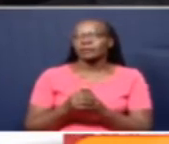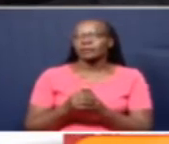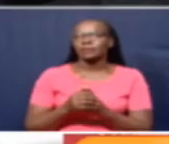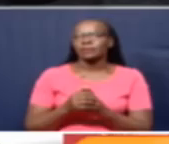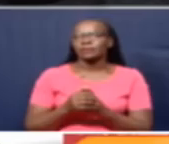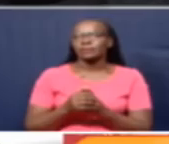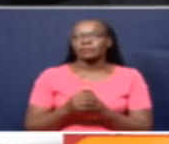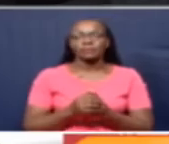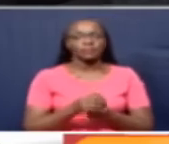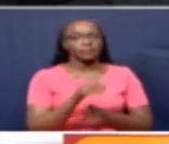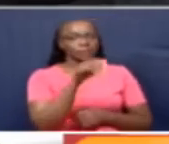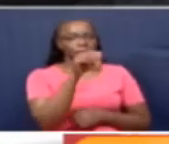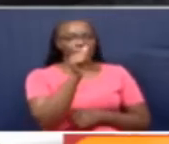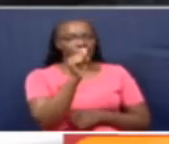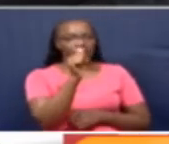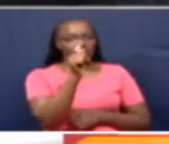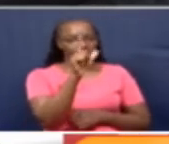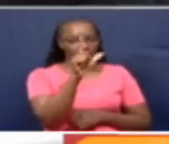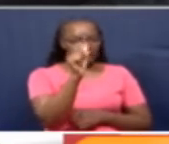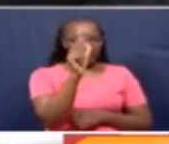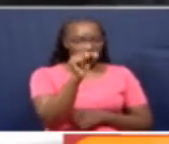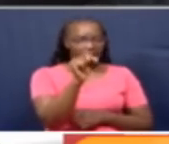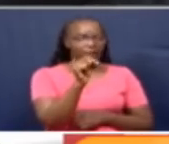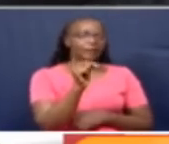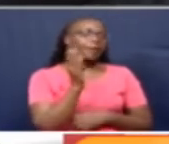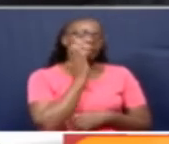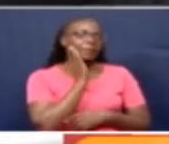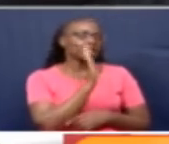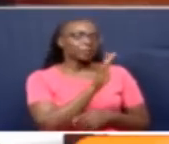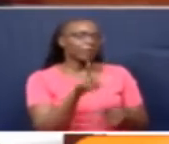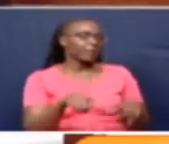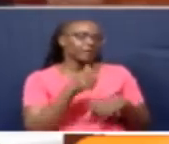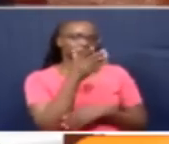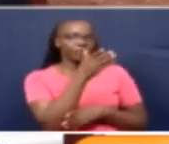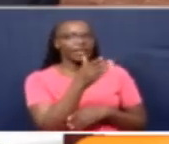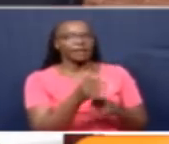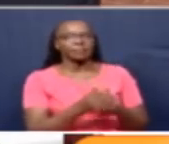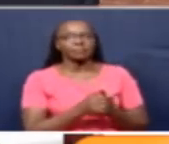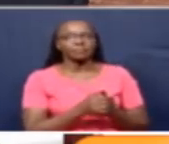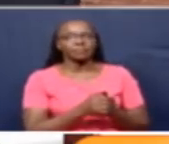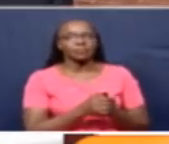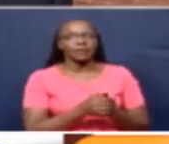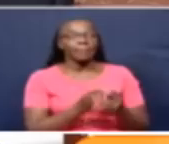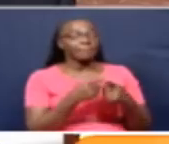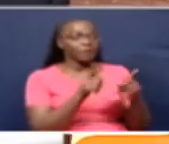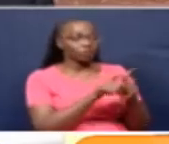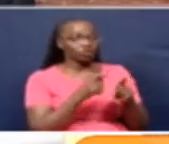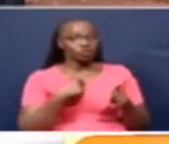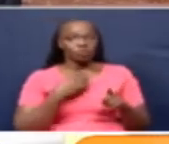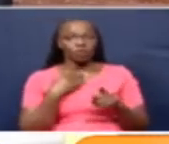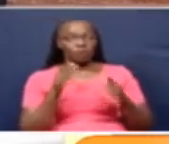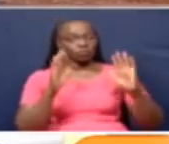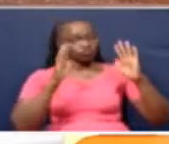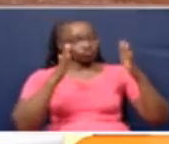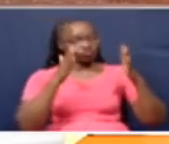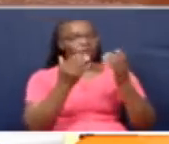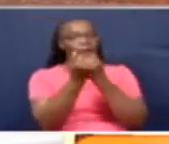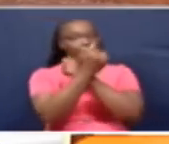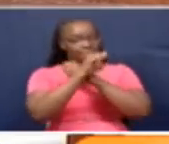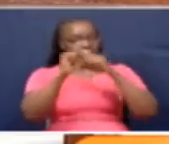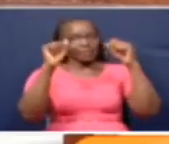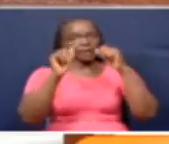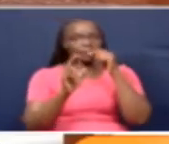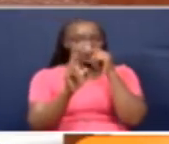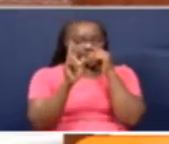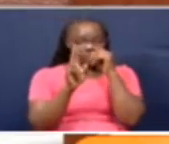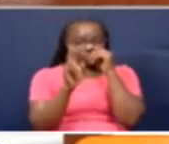lives there. Okay. Then, you know, let me tell you one thing. Hey, I want to congratulate His Excellency the President. Uh-huh. I tell you